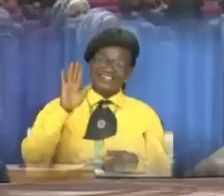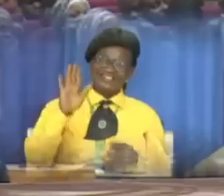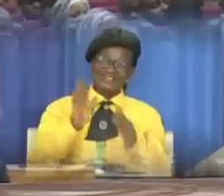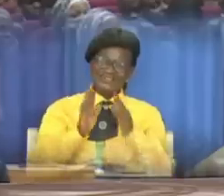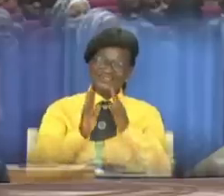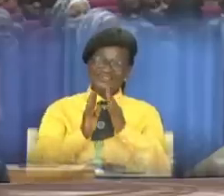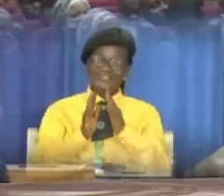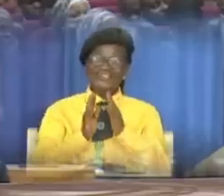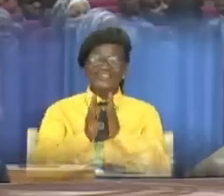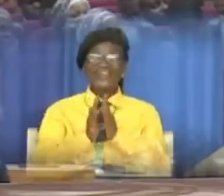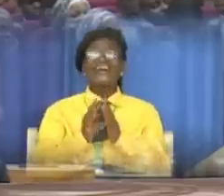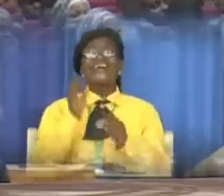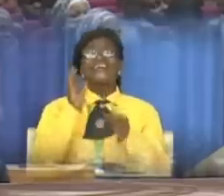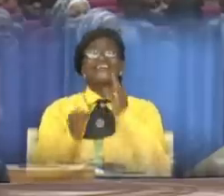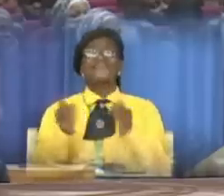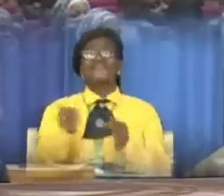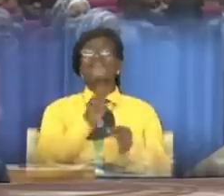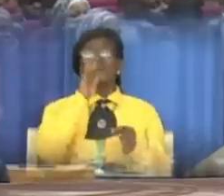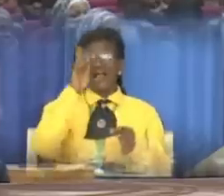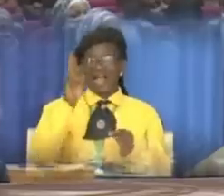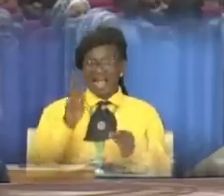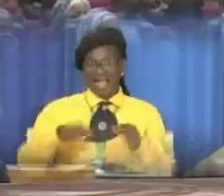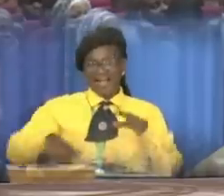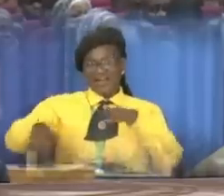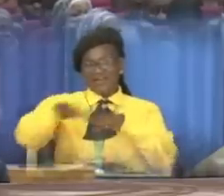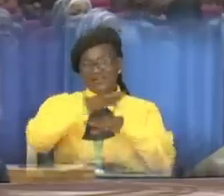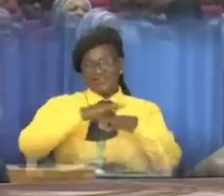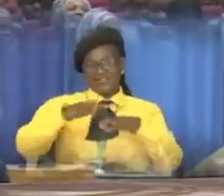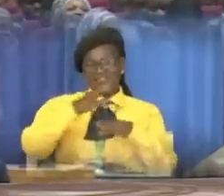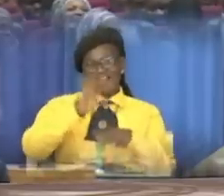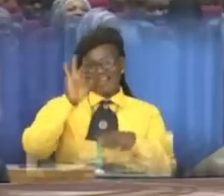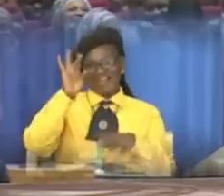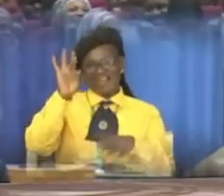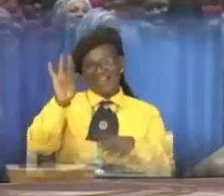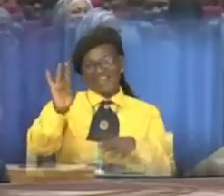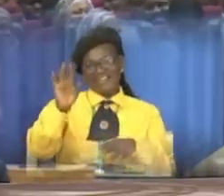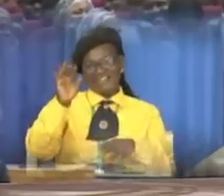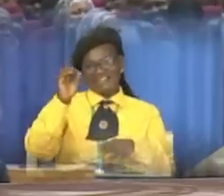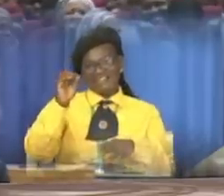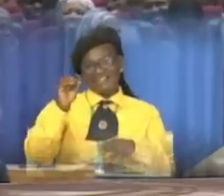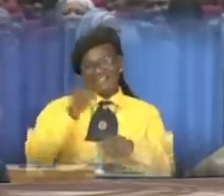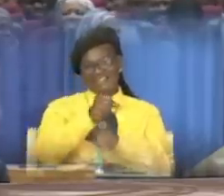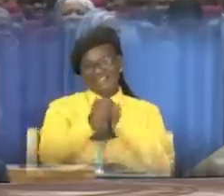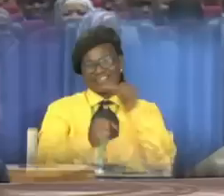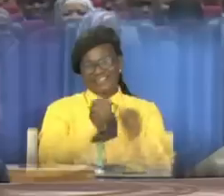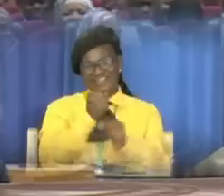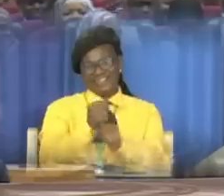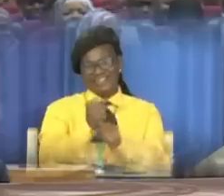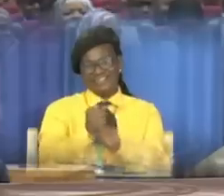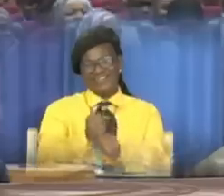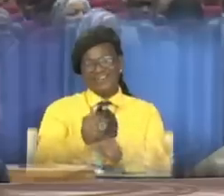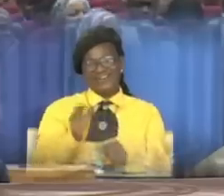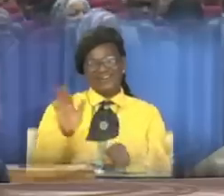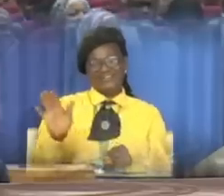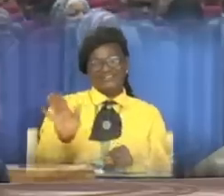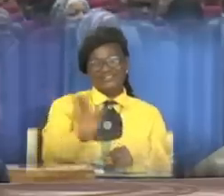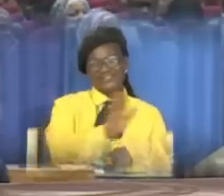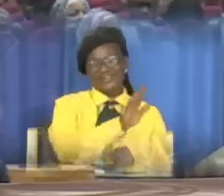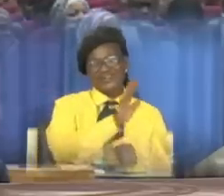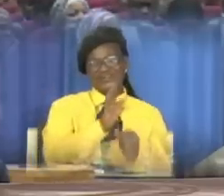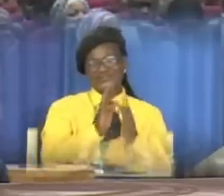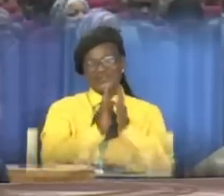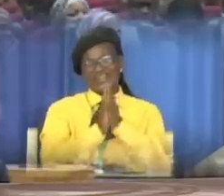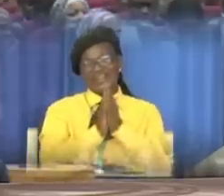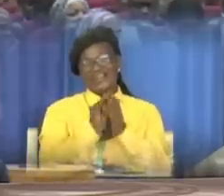your own call is a local call. So there's no need for you to